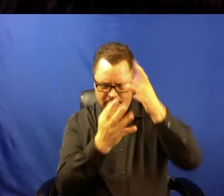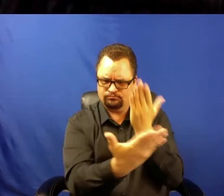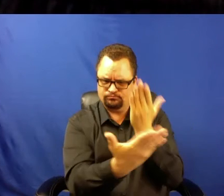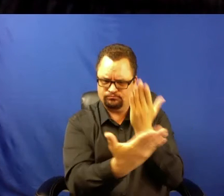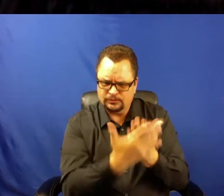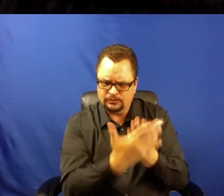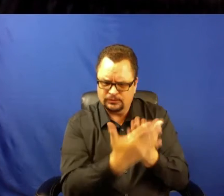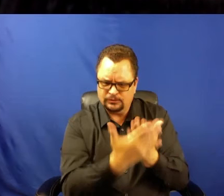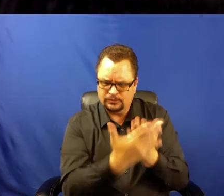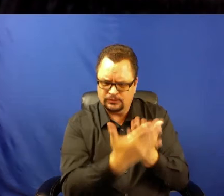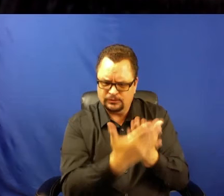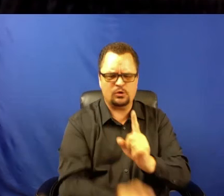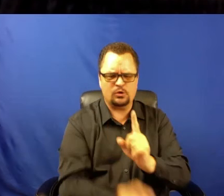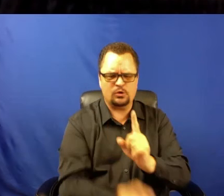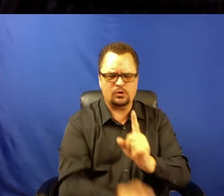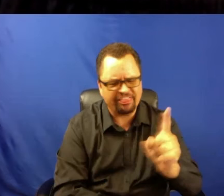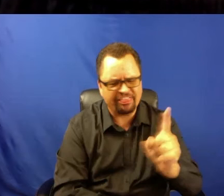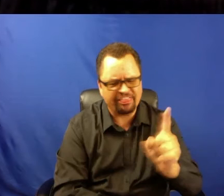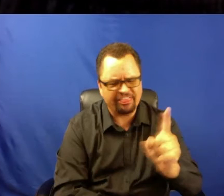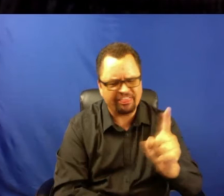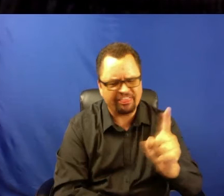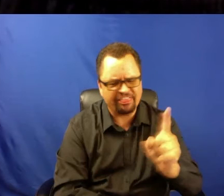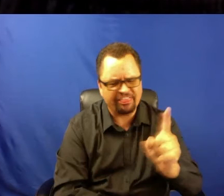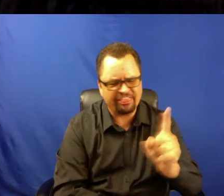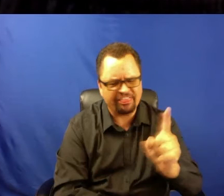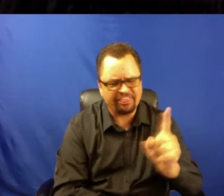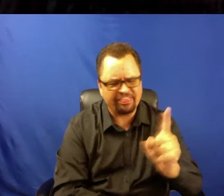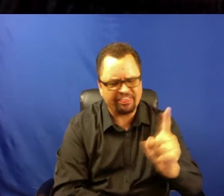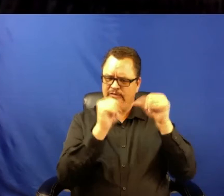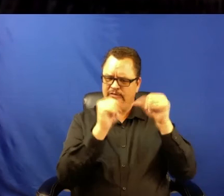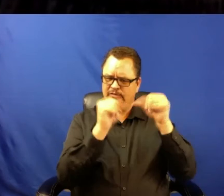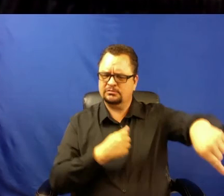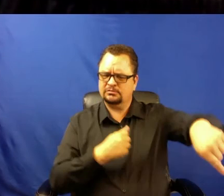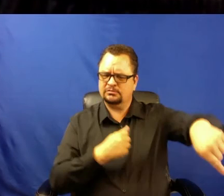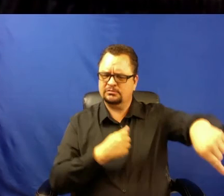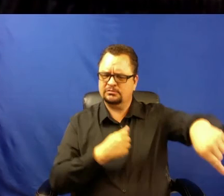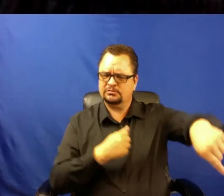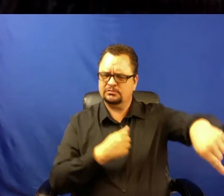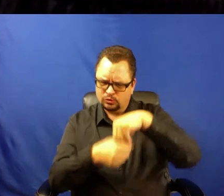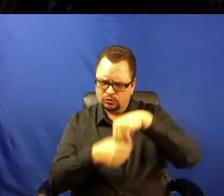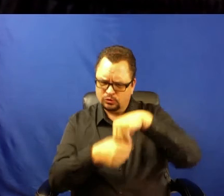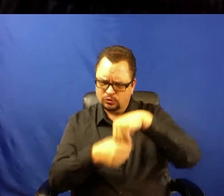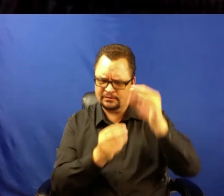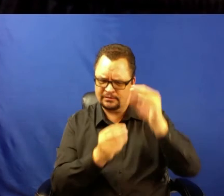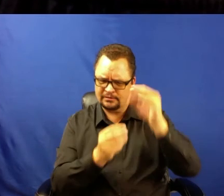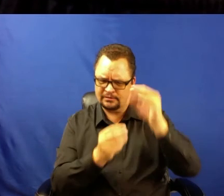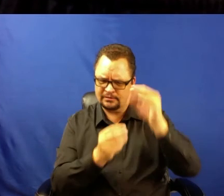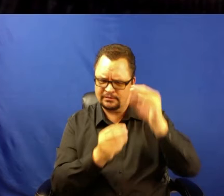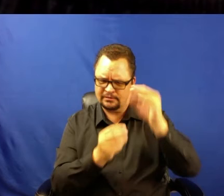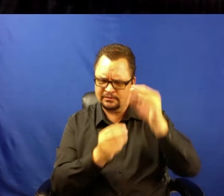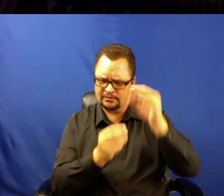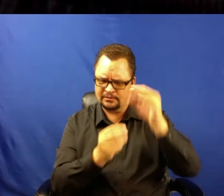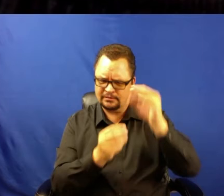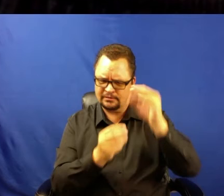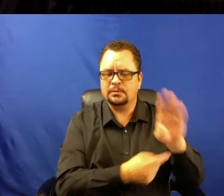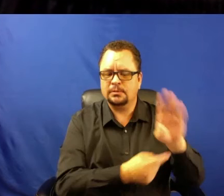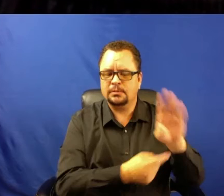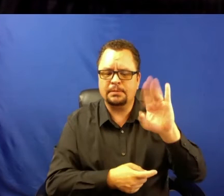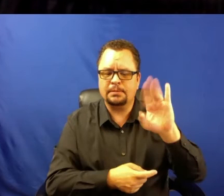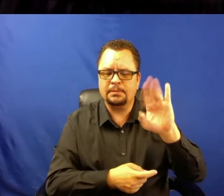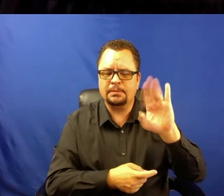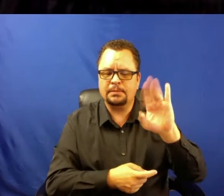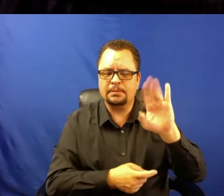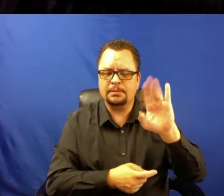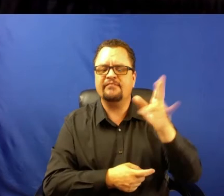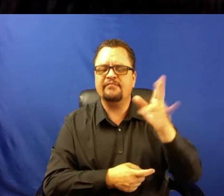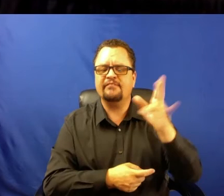big bibliography and we have all of the information within those reports, and nothing happens without a team. And